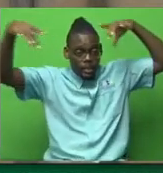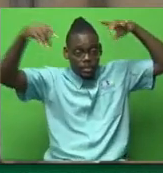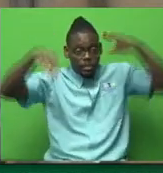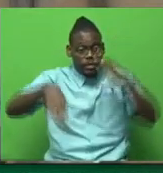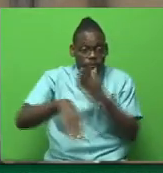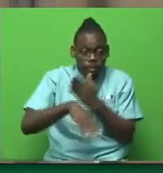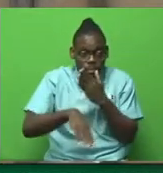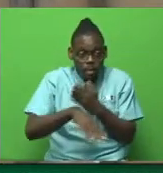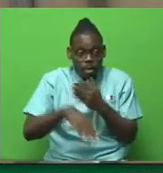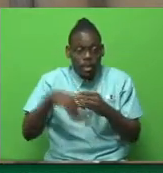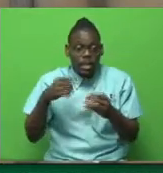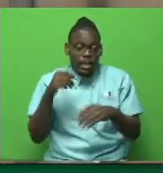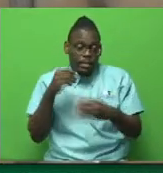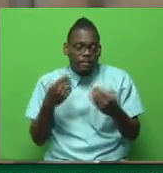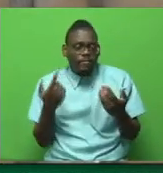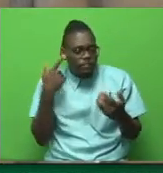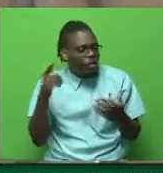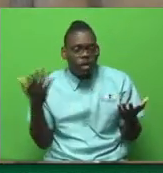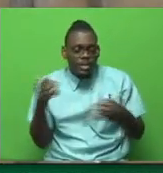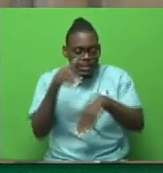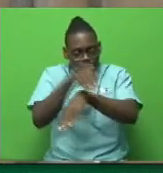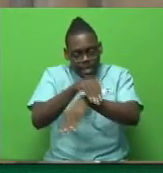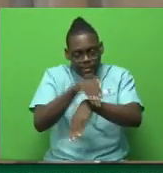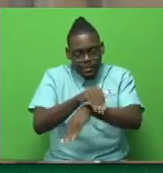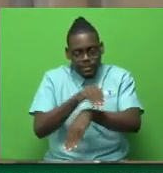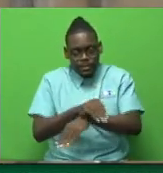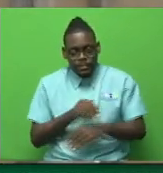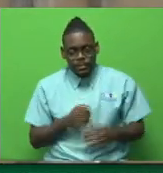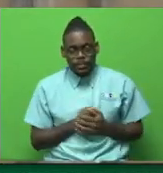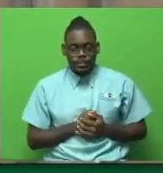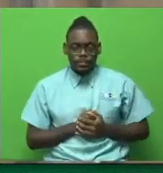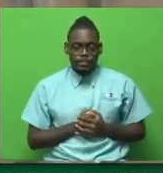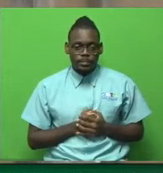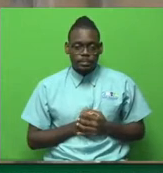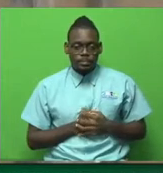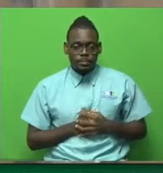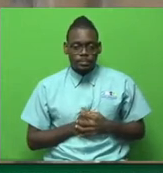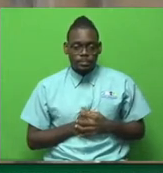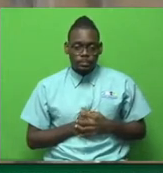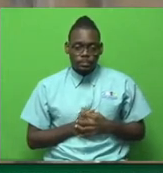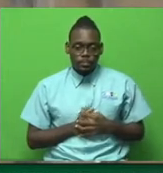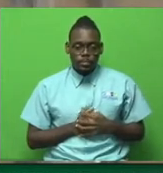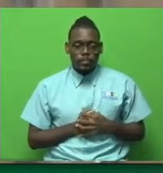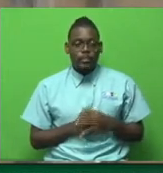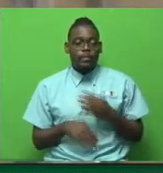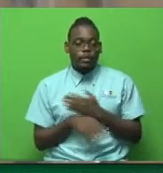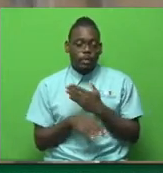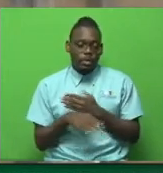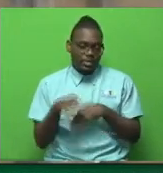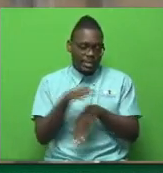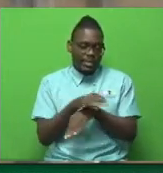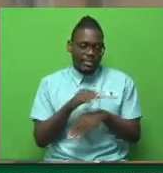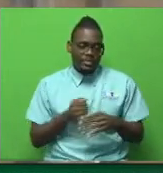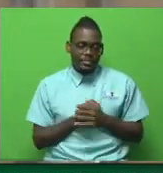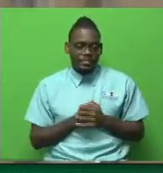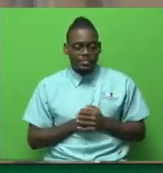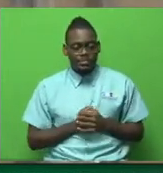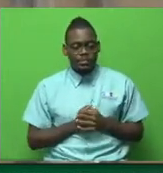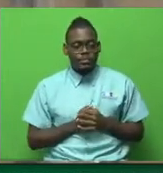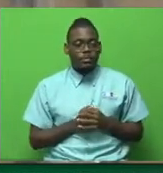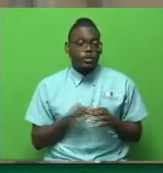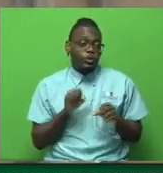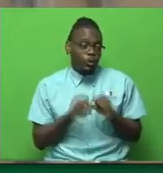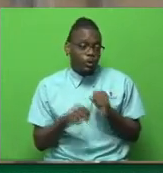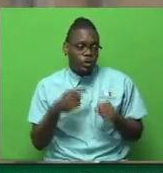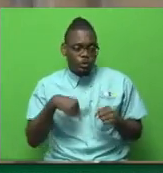your football Community is asking for that so Mr Deputy speaker this is my report of what we have